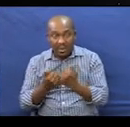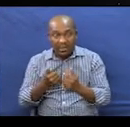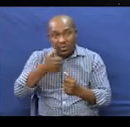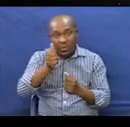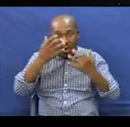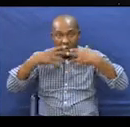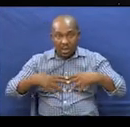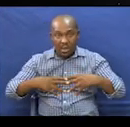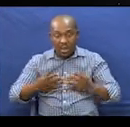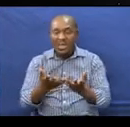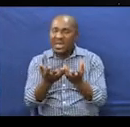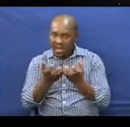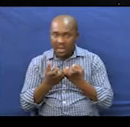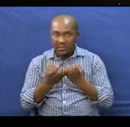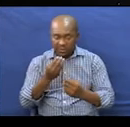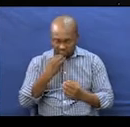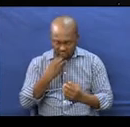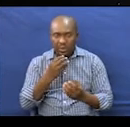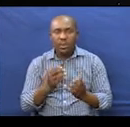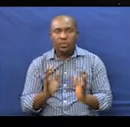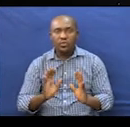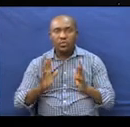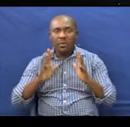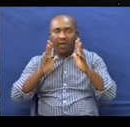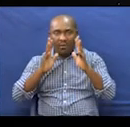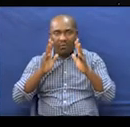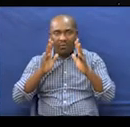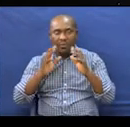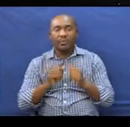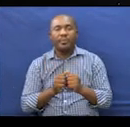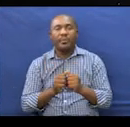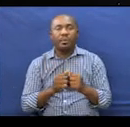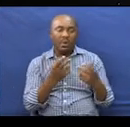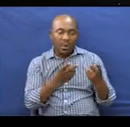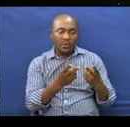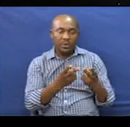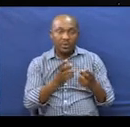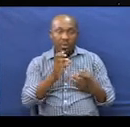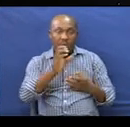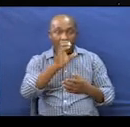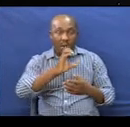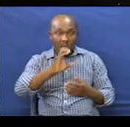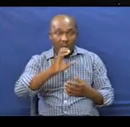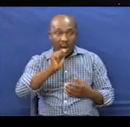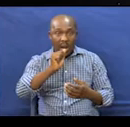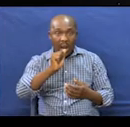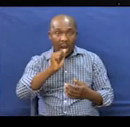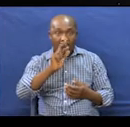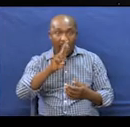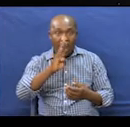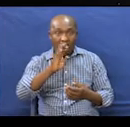needs in order to survive. Also, the carbohydrate in general, that is the introduction